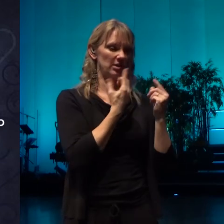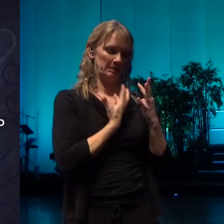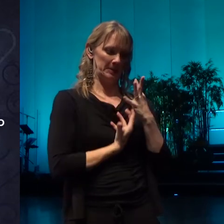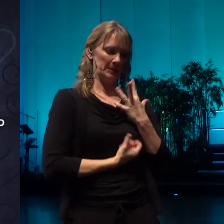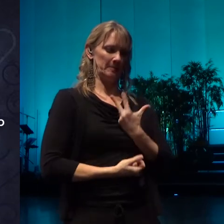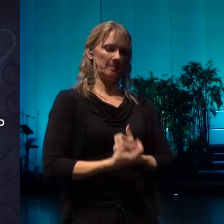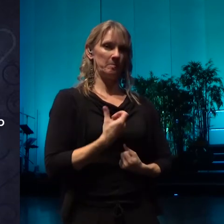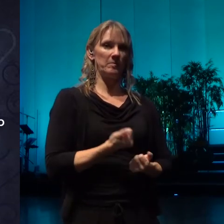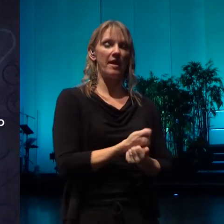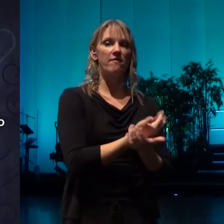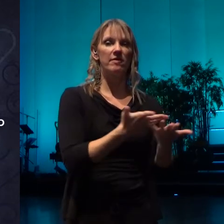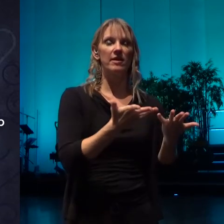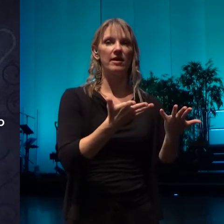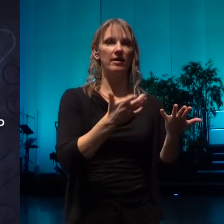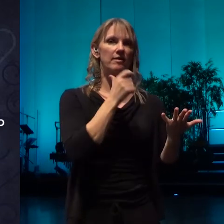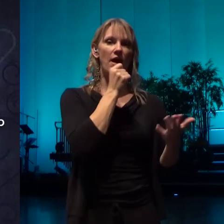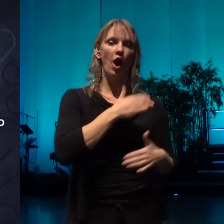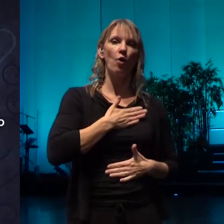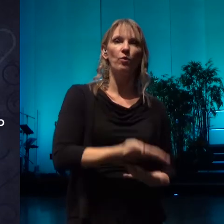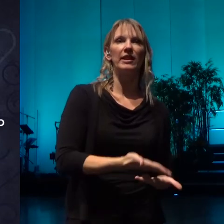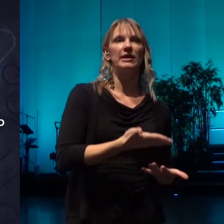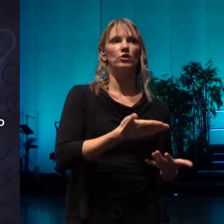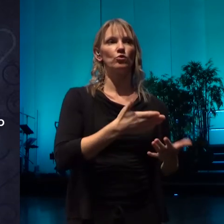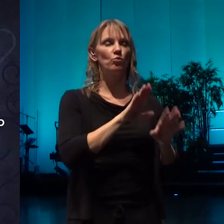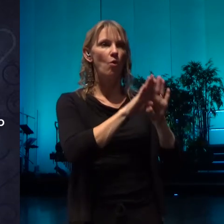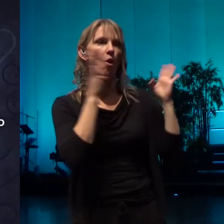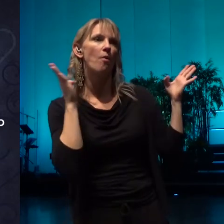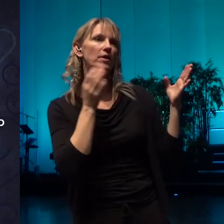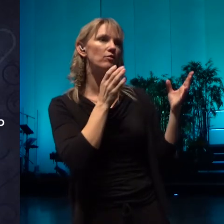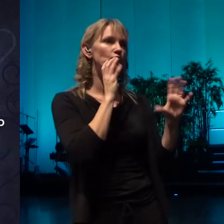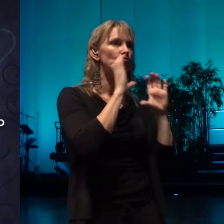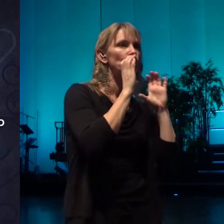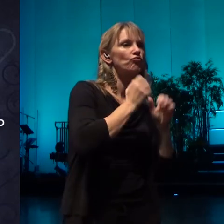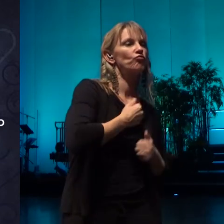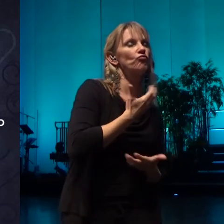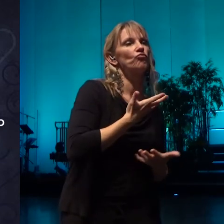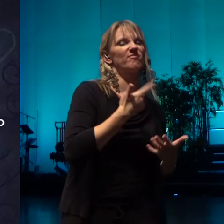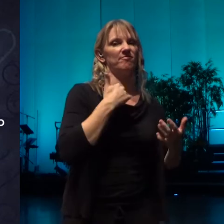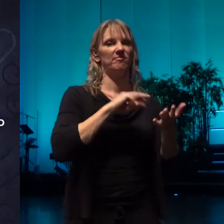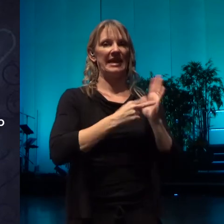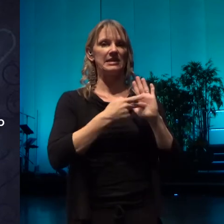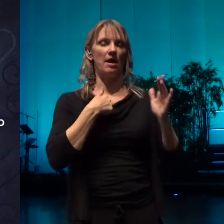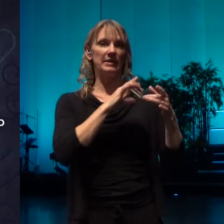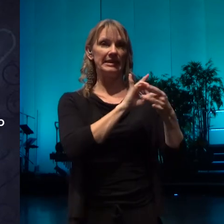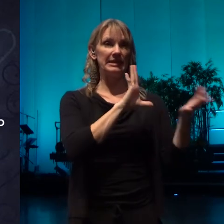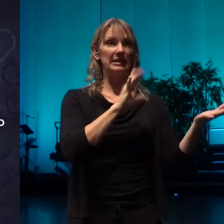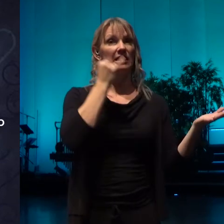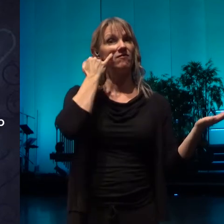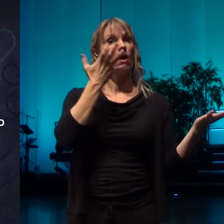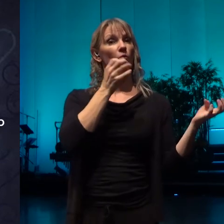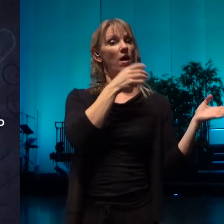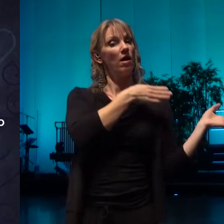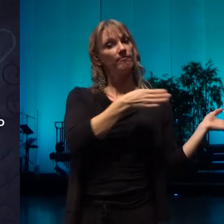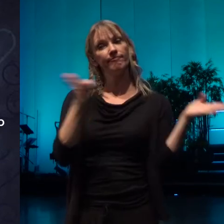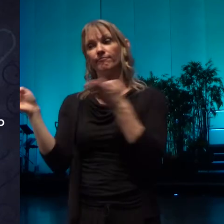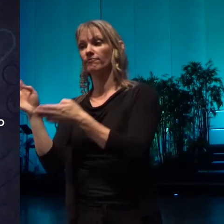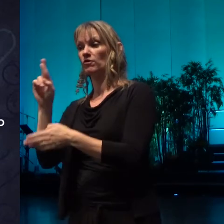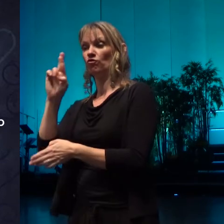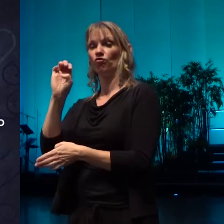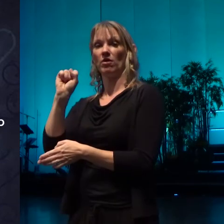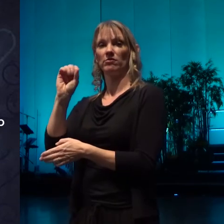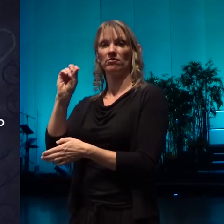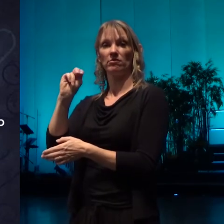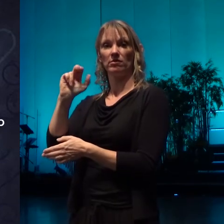back, unwilling to be vulnerable, I'm in dissonance. And if I want to get to resonance, I have to start